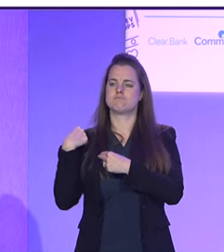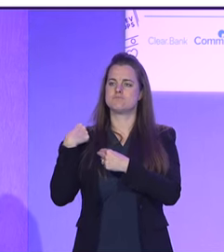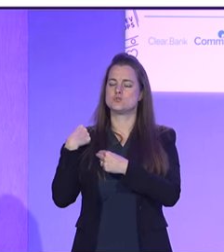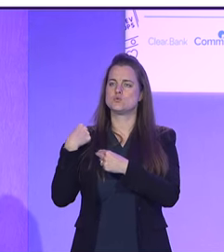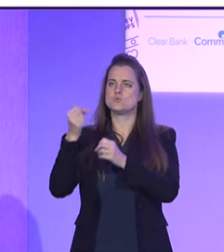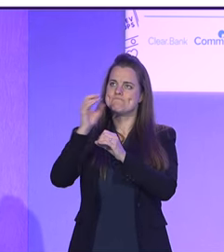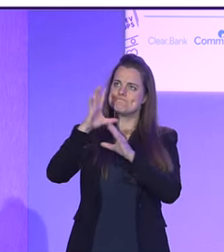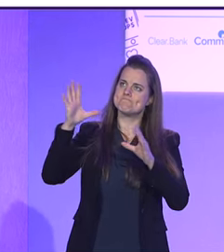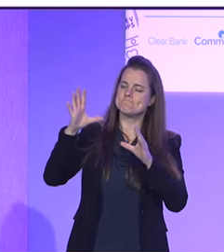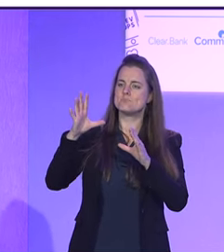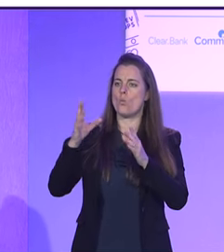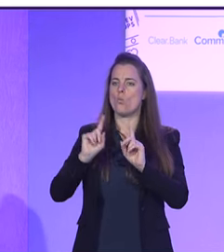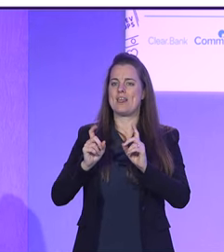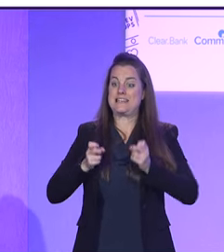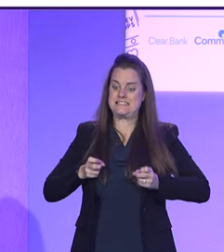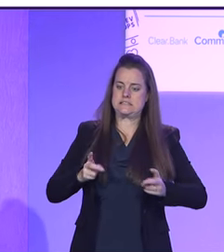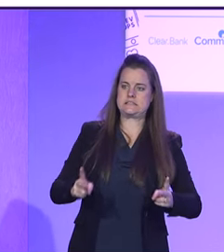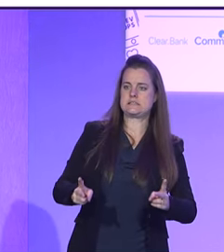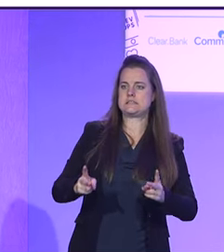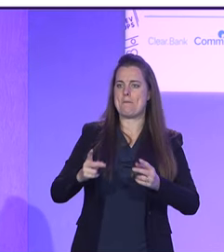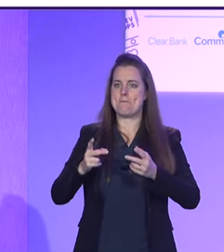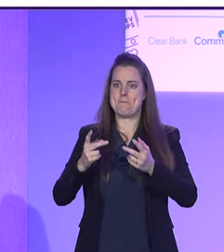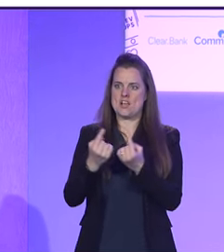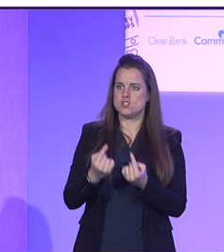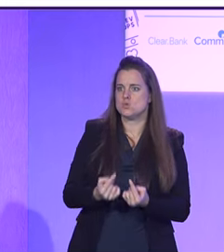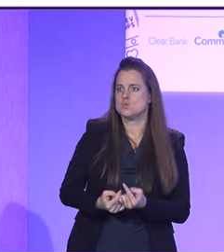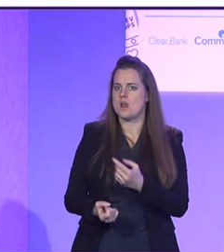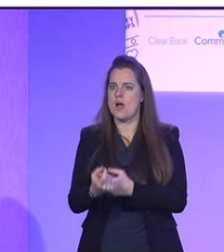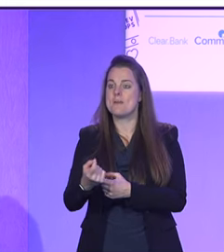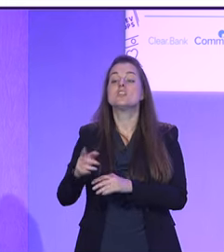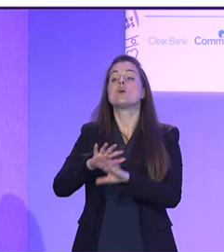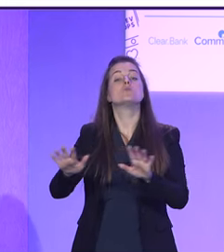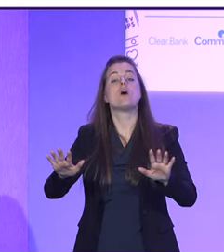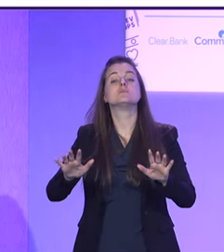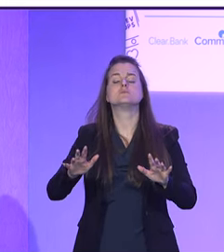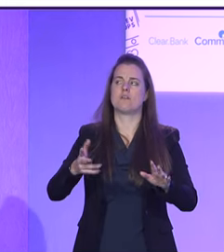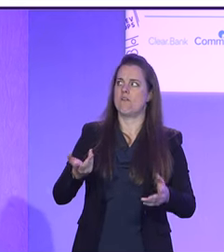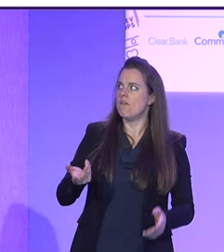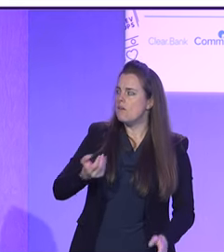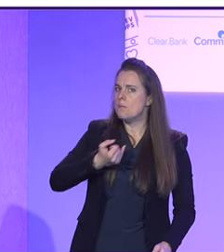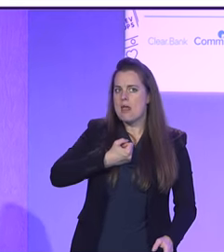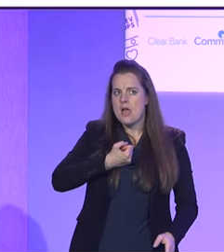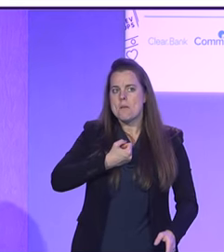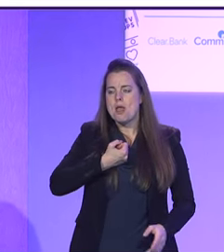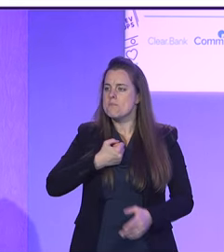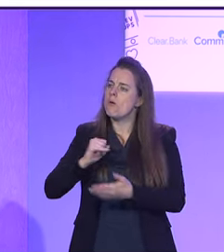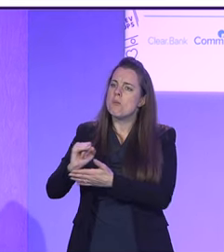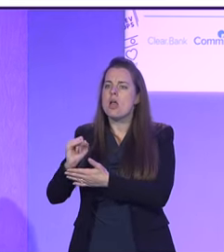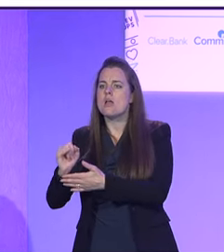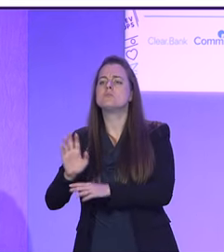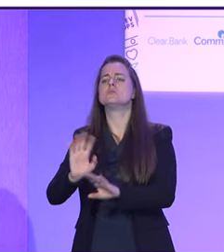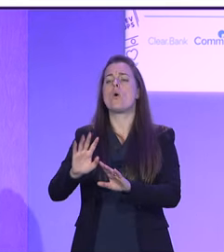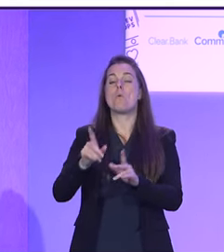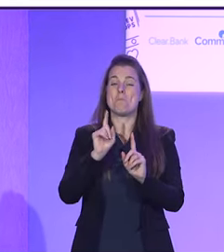So the thing is, you don't have to blame yourself. It's not about, like, feeling bad, because once you understand that you are part